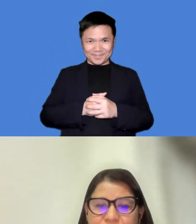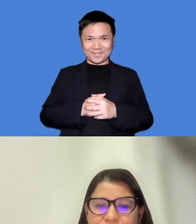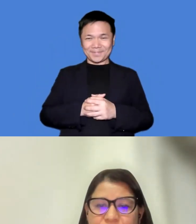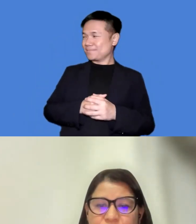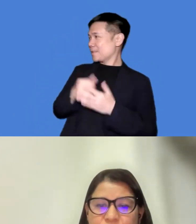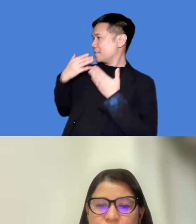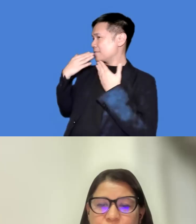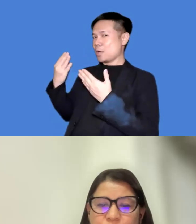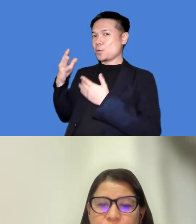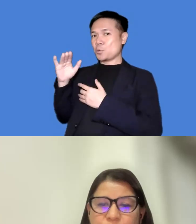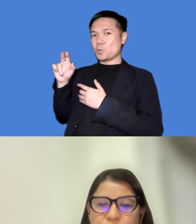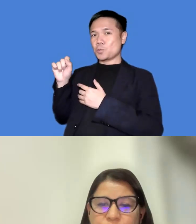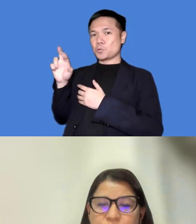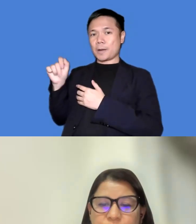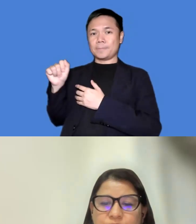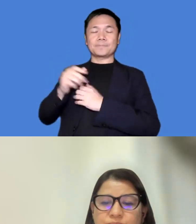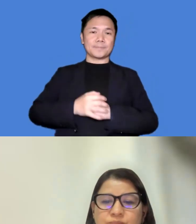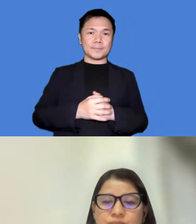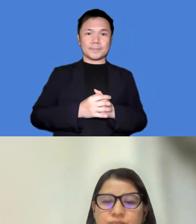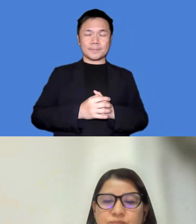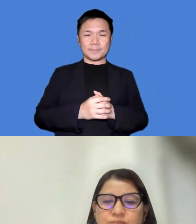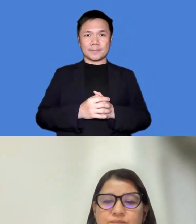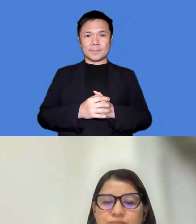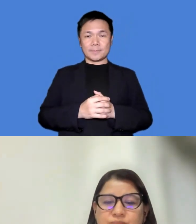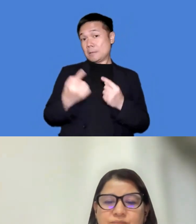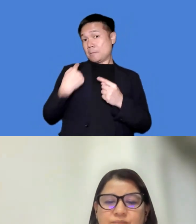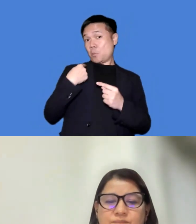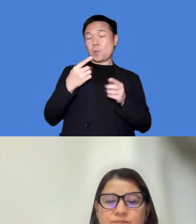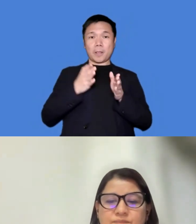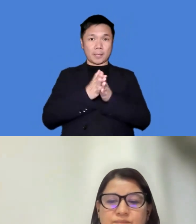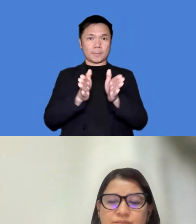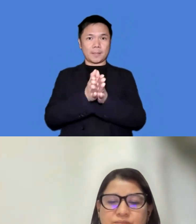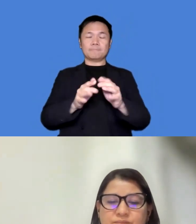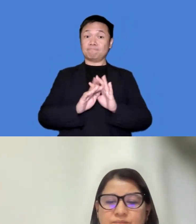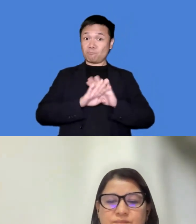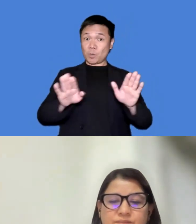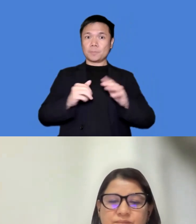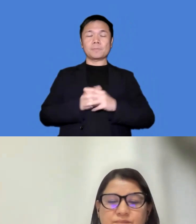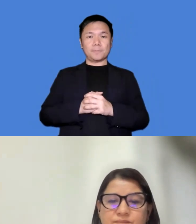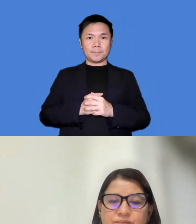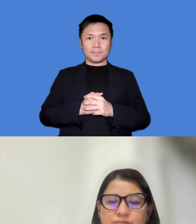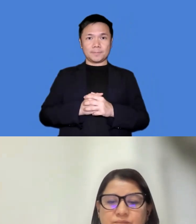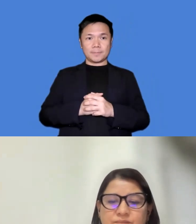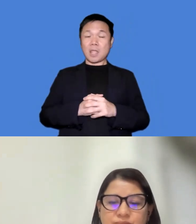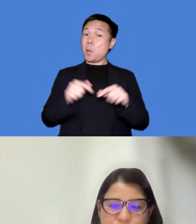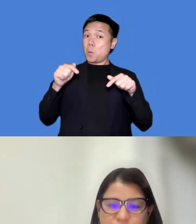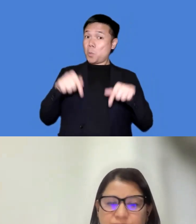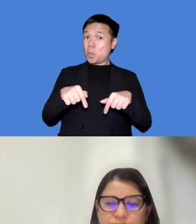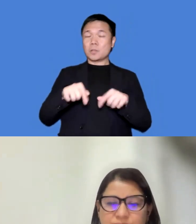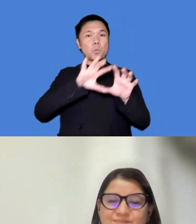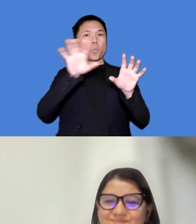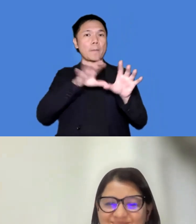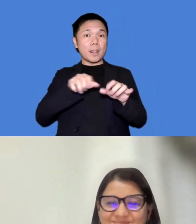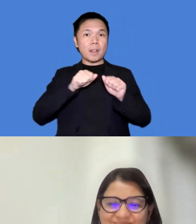Thanks, Yusra. And really, like we mentioned at the beginning, the objective of this webinar is